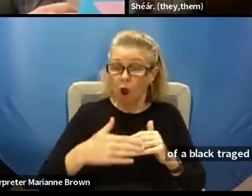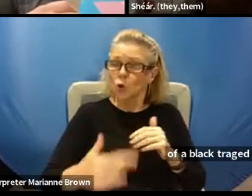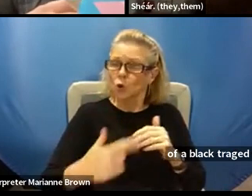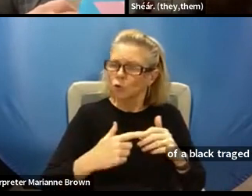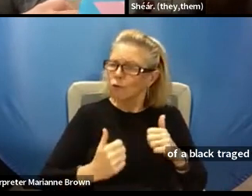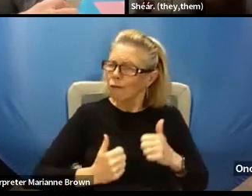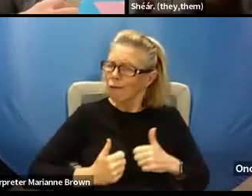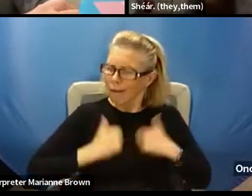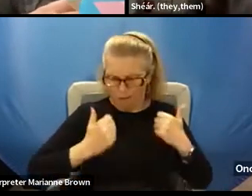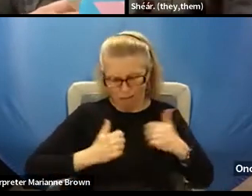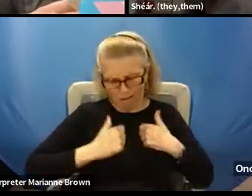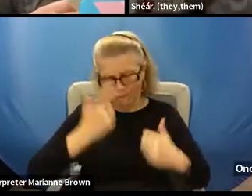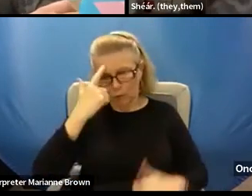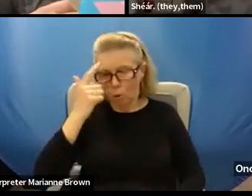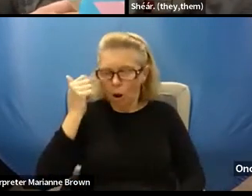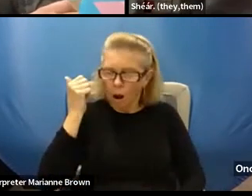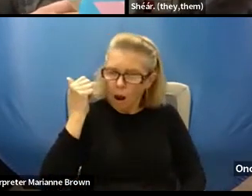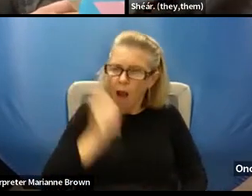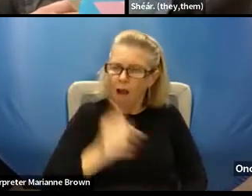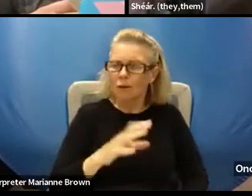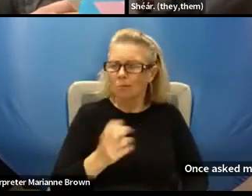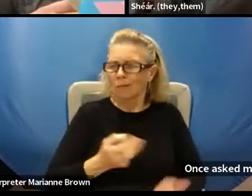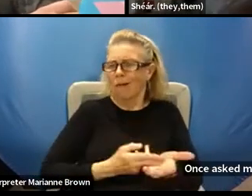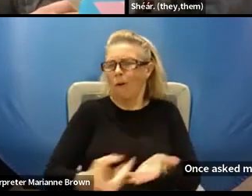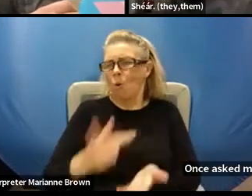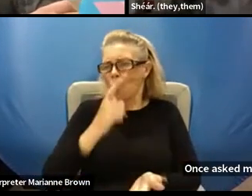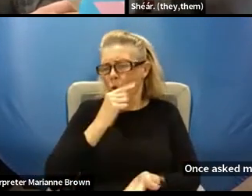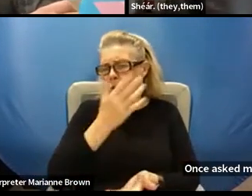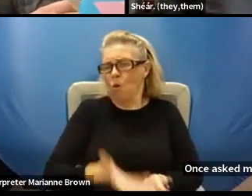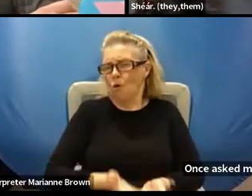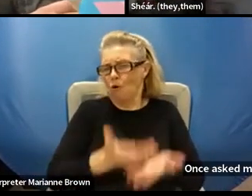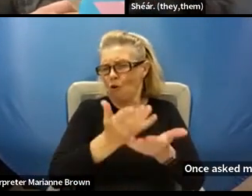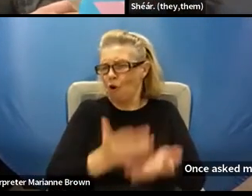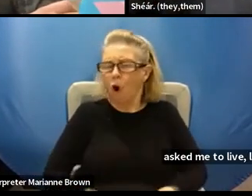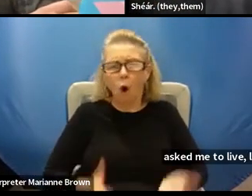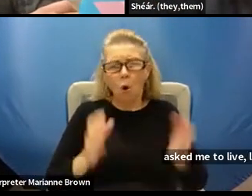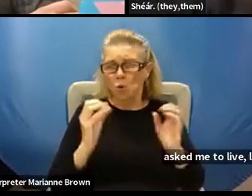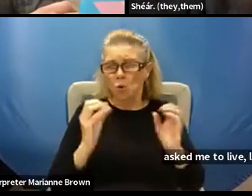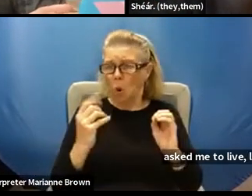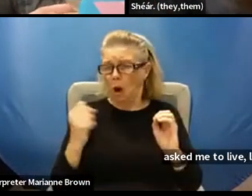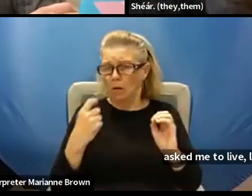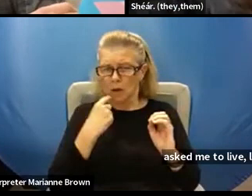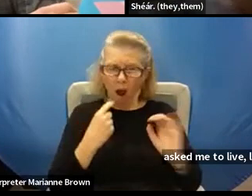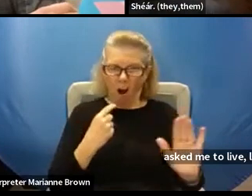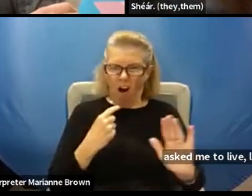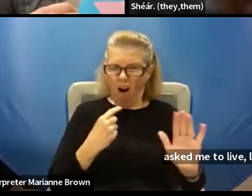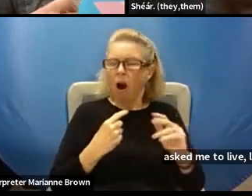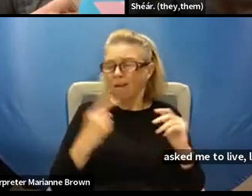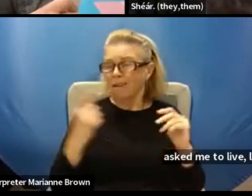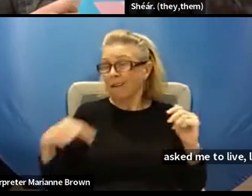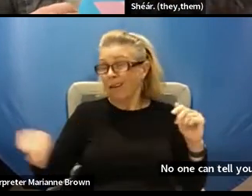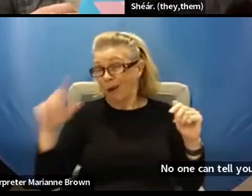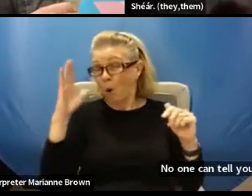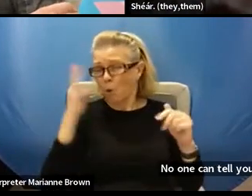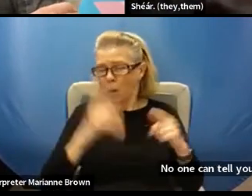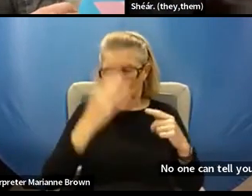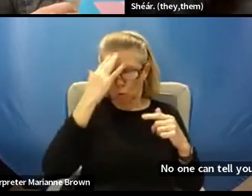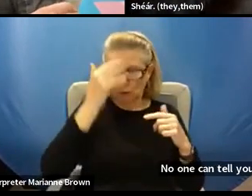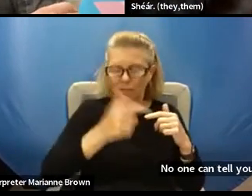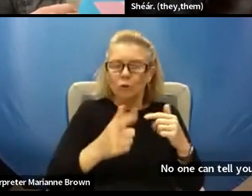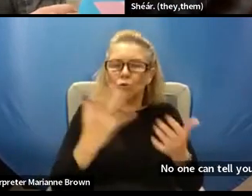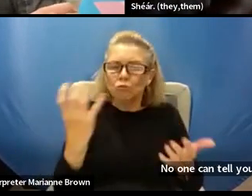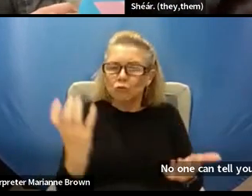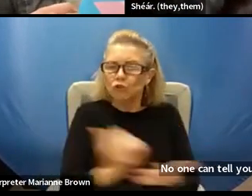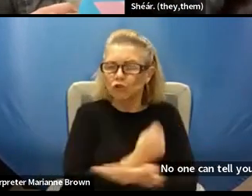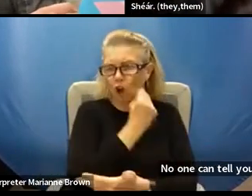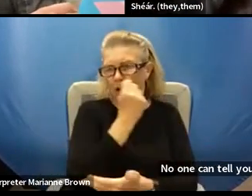your life, be authentically you. No one can tell you otherwise, even though they will. You know what's inside yourself, that you deserve to be here, and